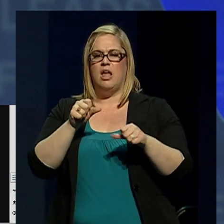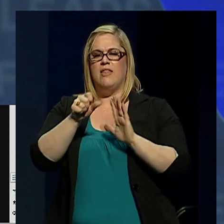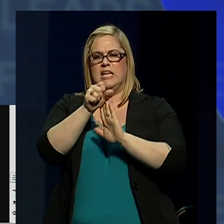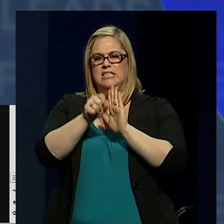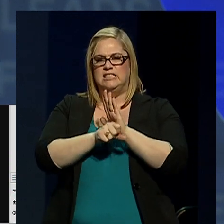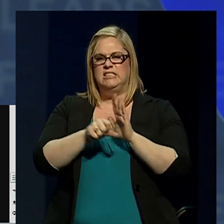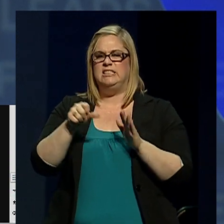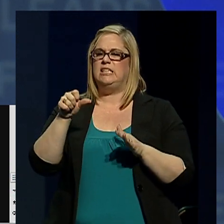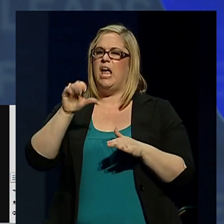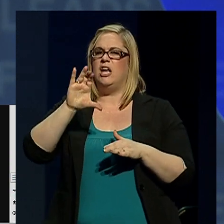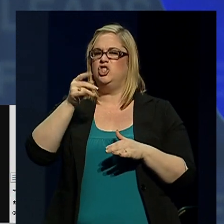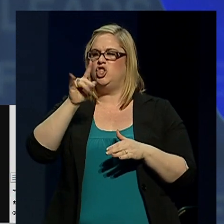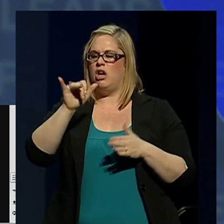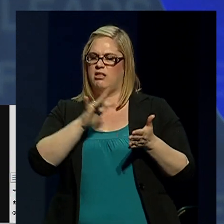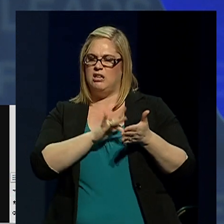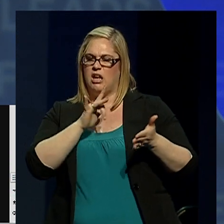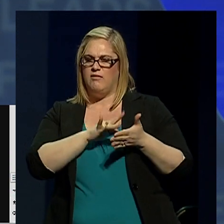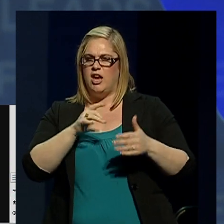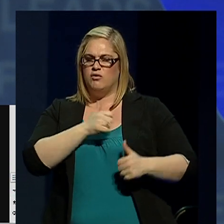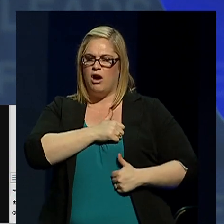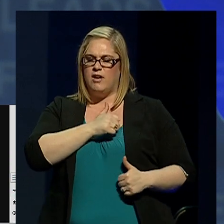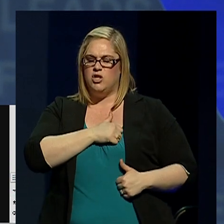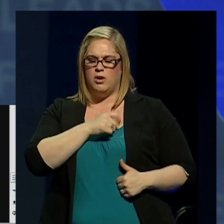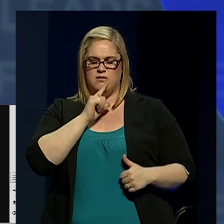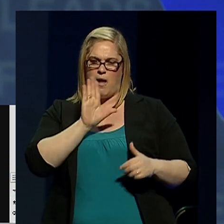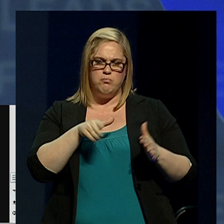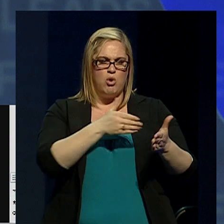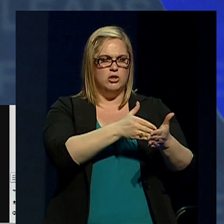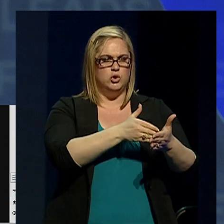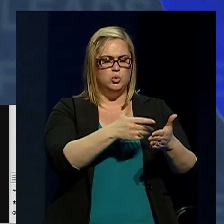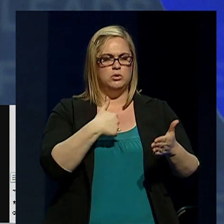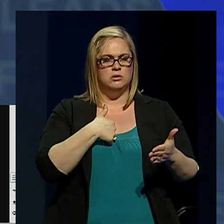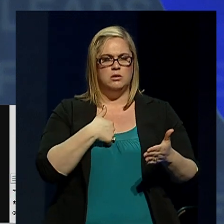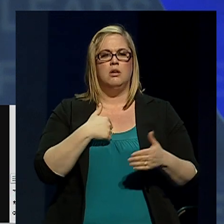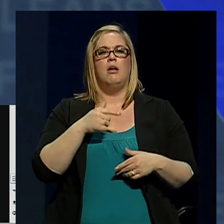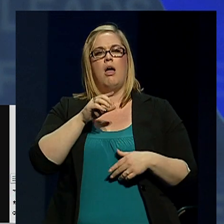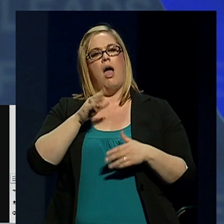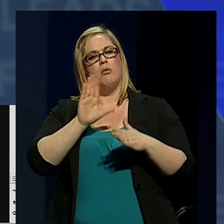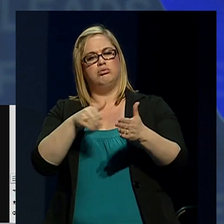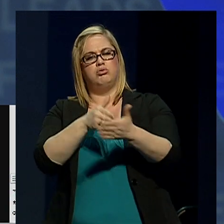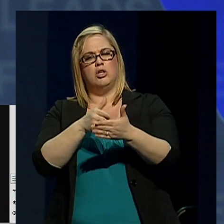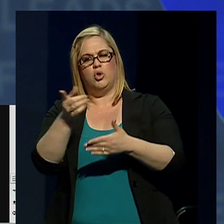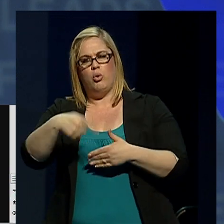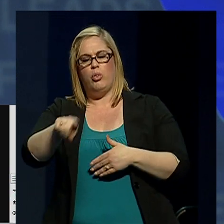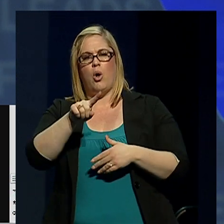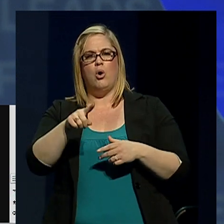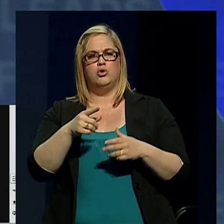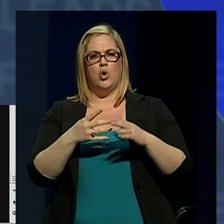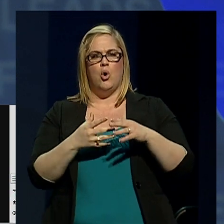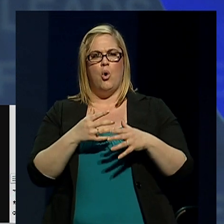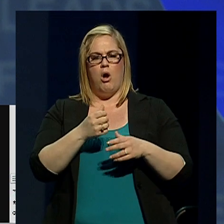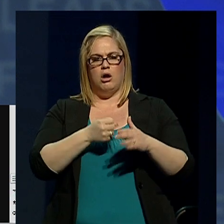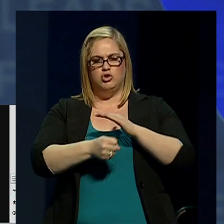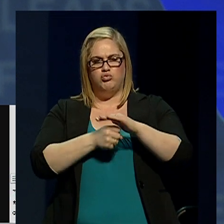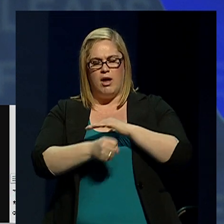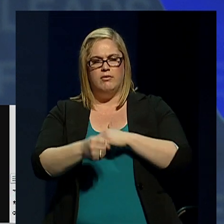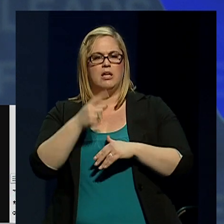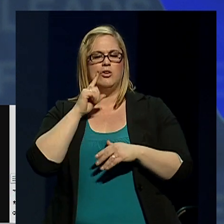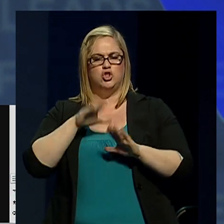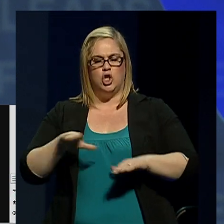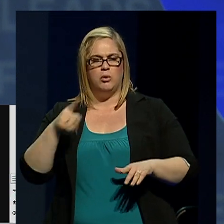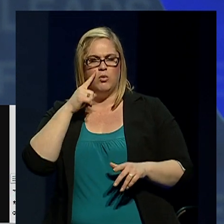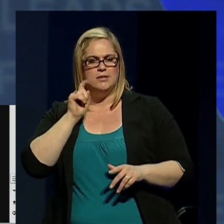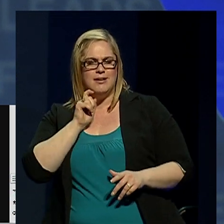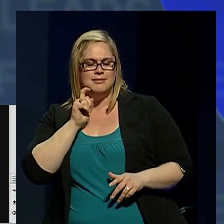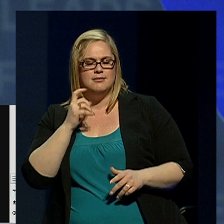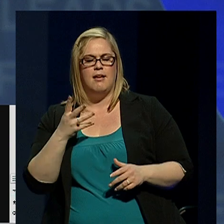take advantage of our veterans. I'm prosecuting those who would traffic children for sex. And we're